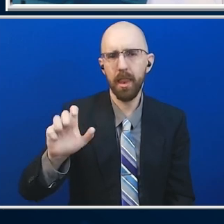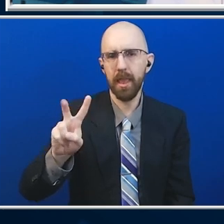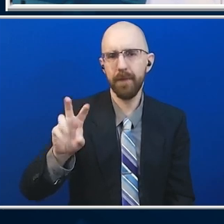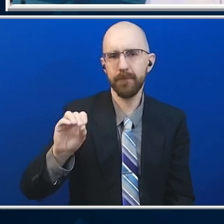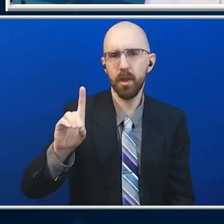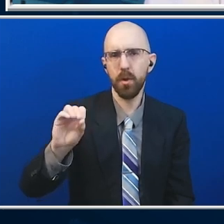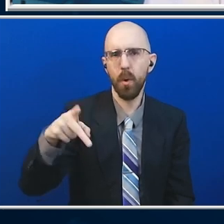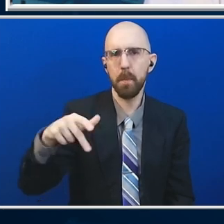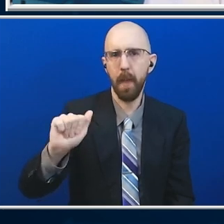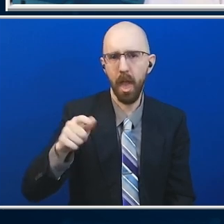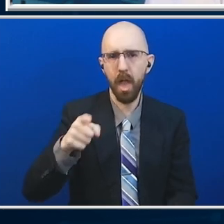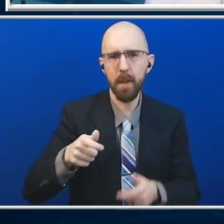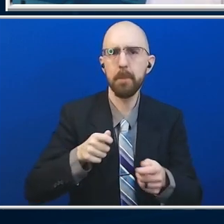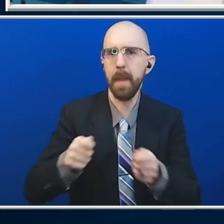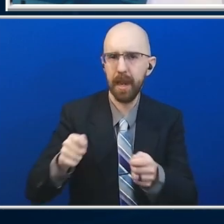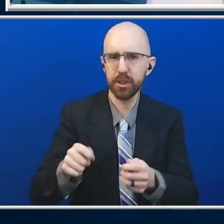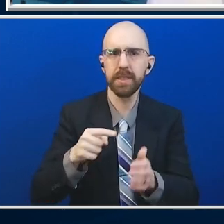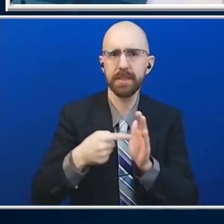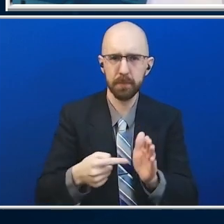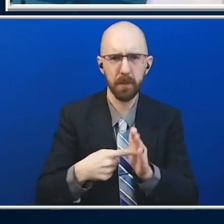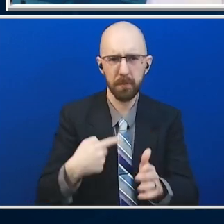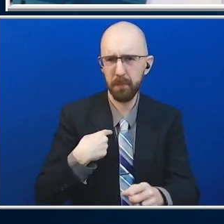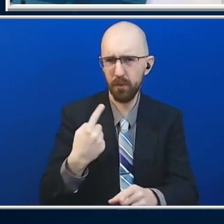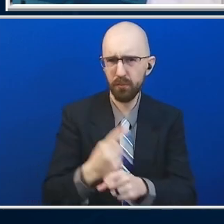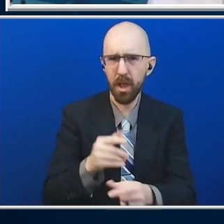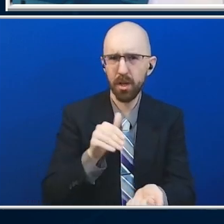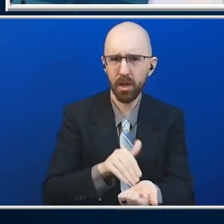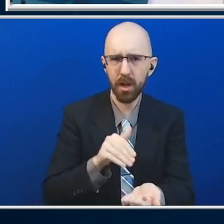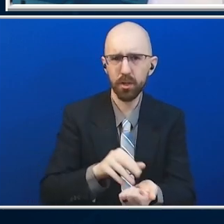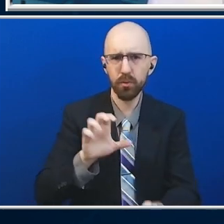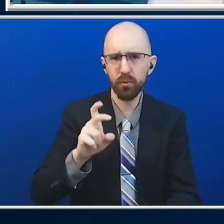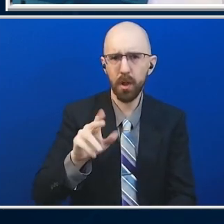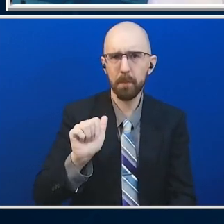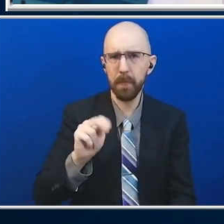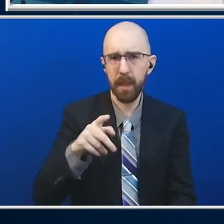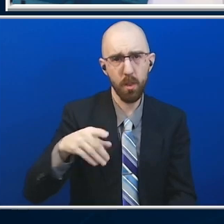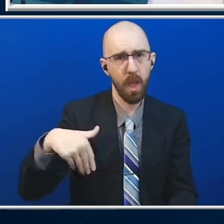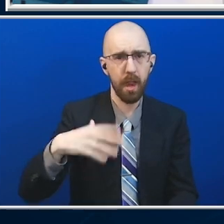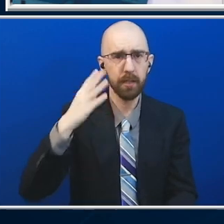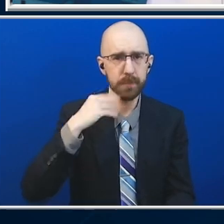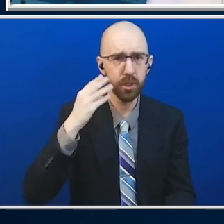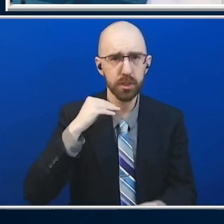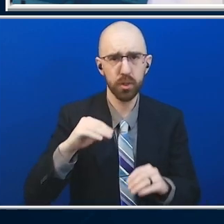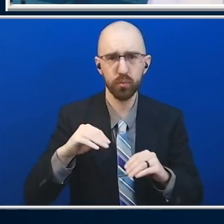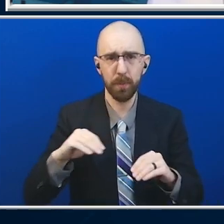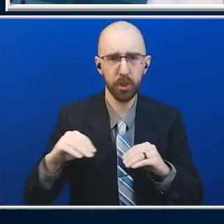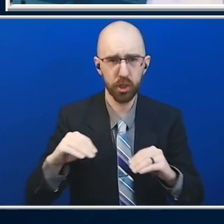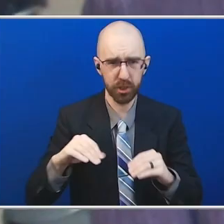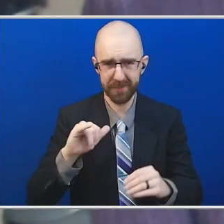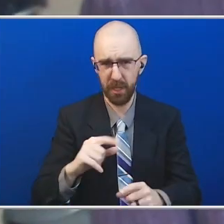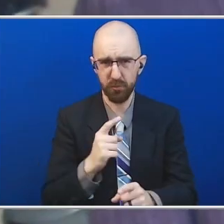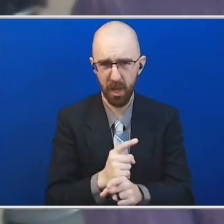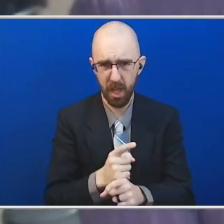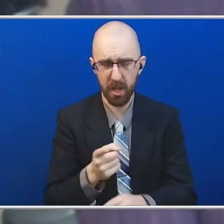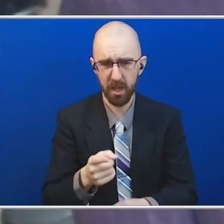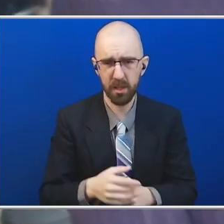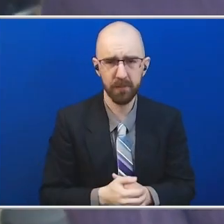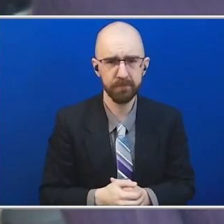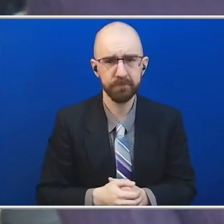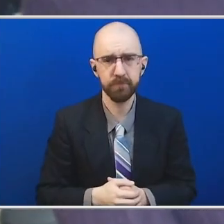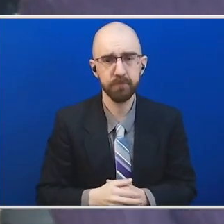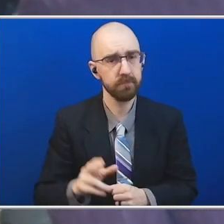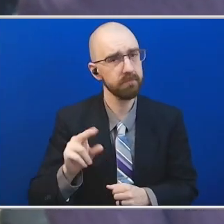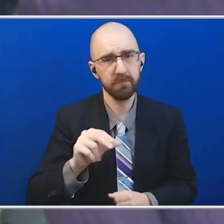correct, Dr. Ruckman, that you had never really experienced tremors per se? Is that right? Not